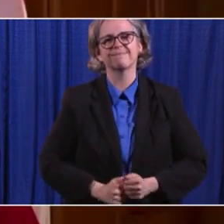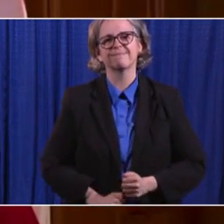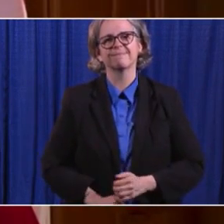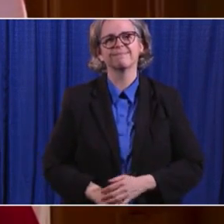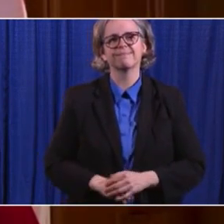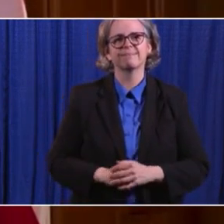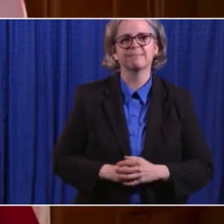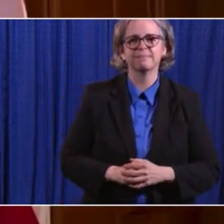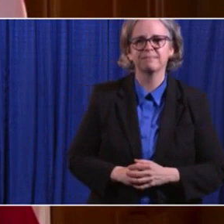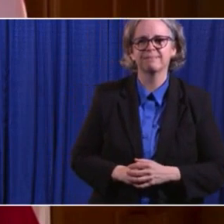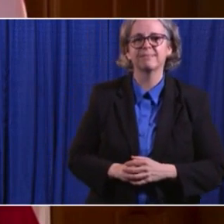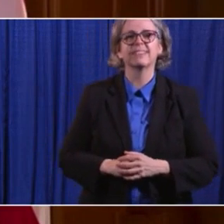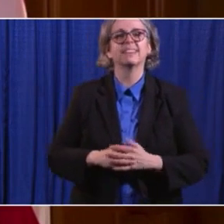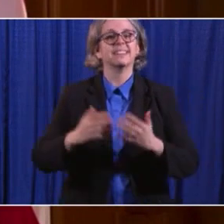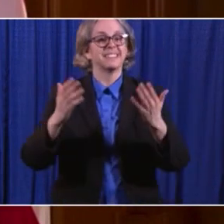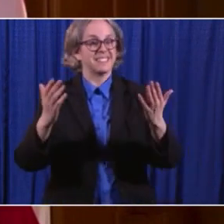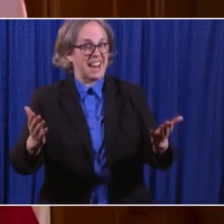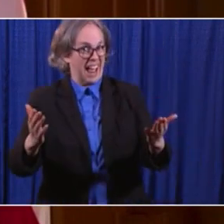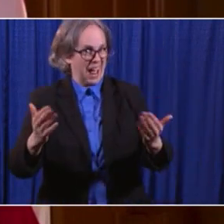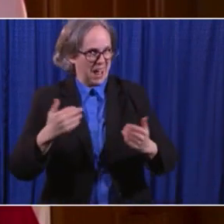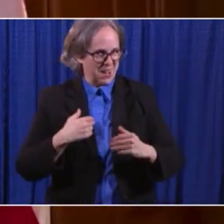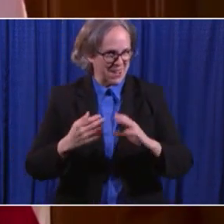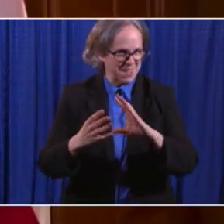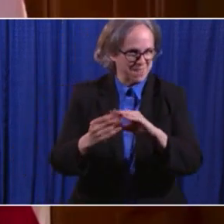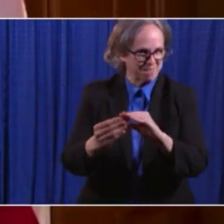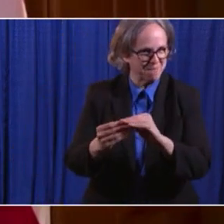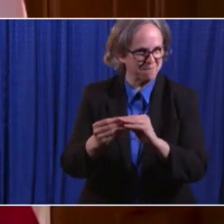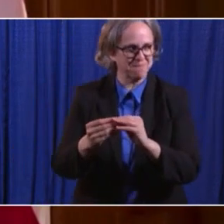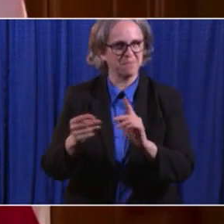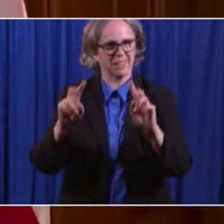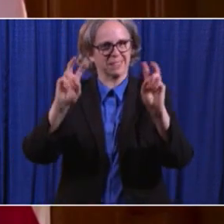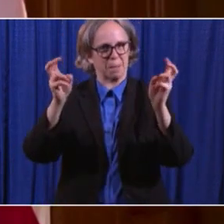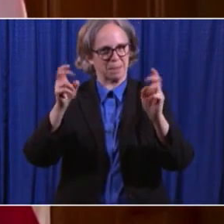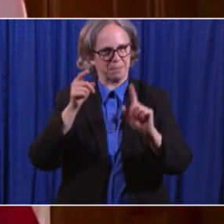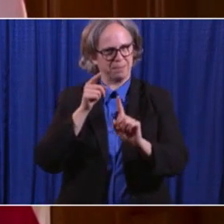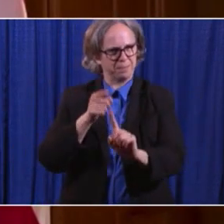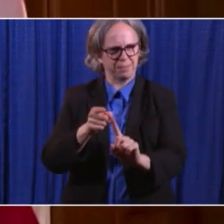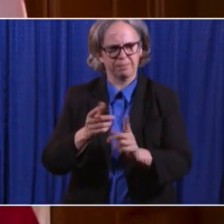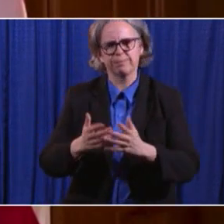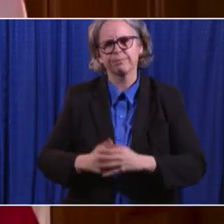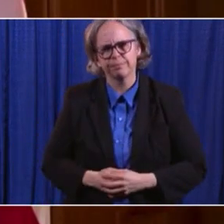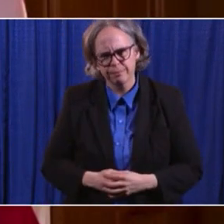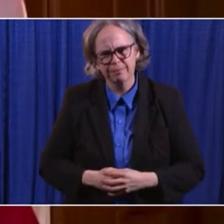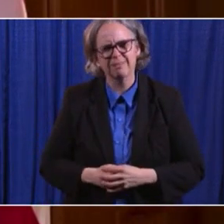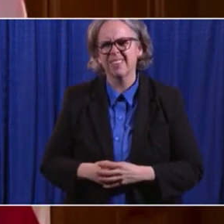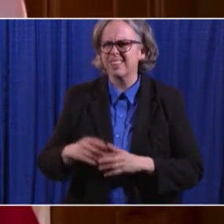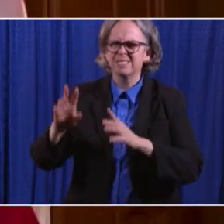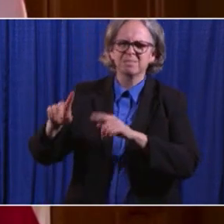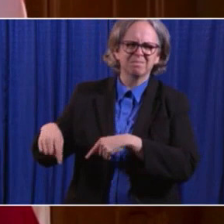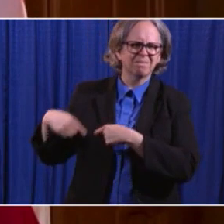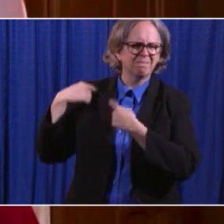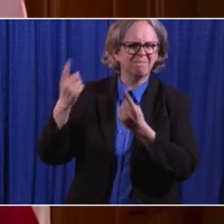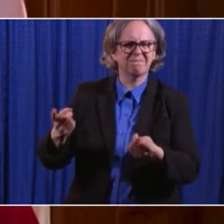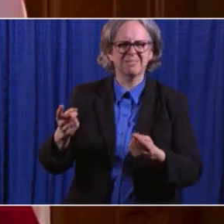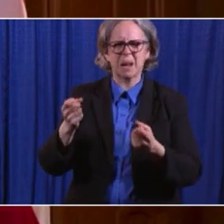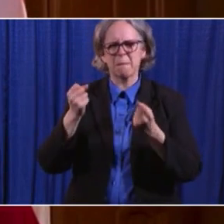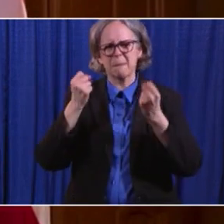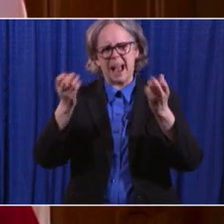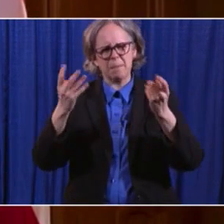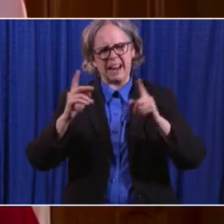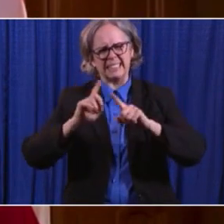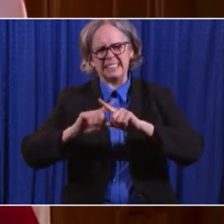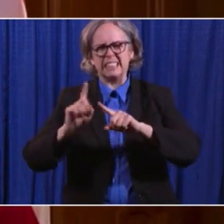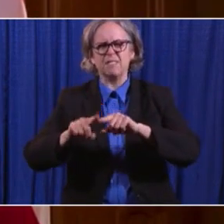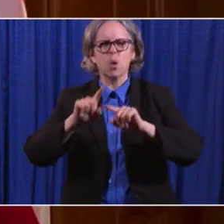Now I want to talk today about a consolidation of orders. What we're seeing in the state, of course, is a